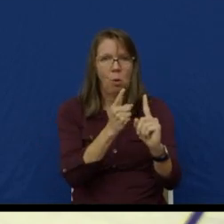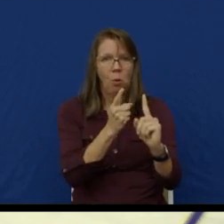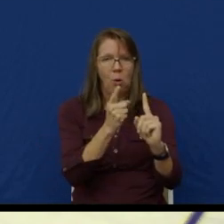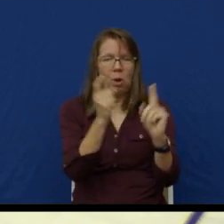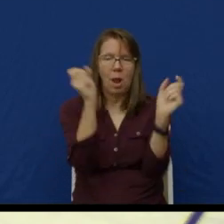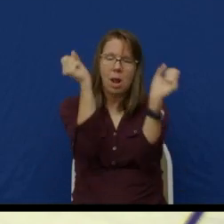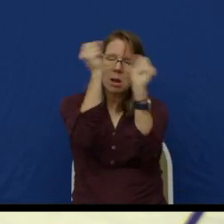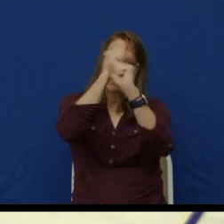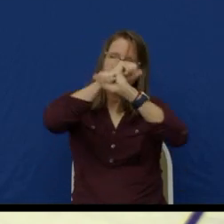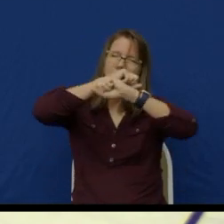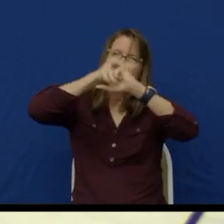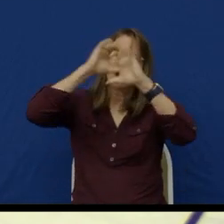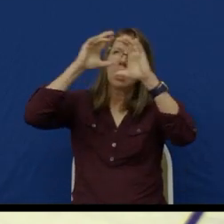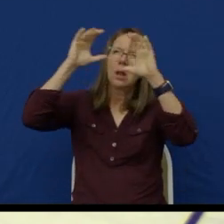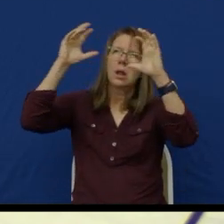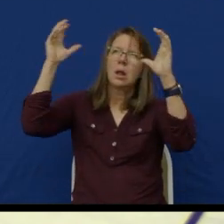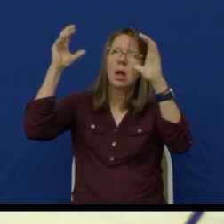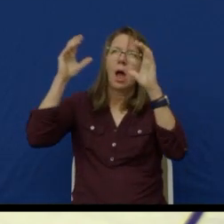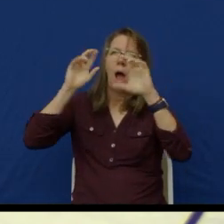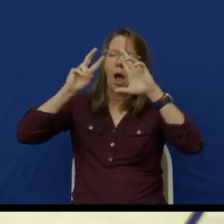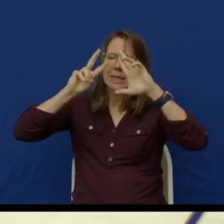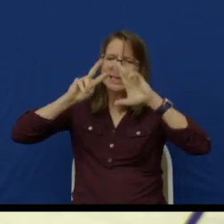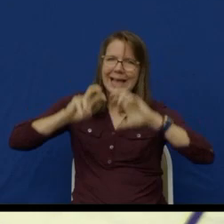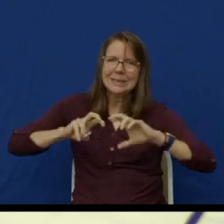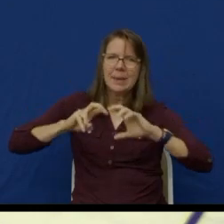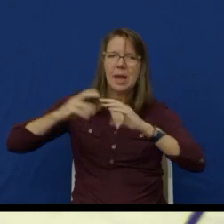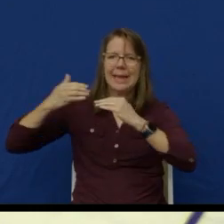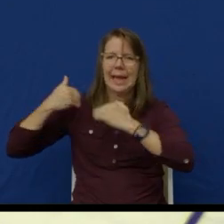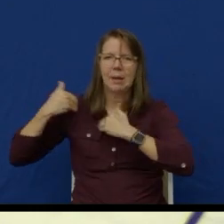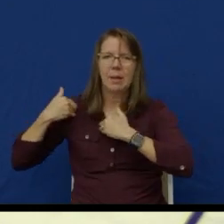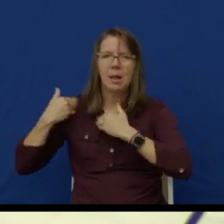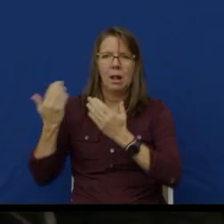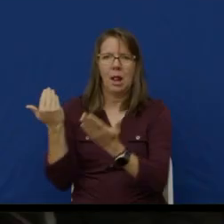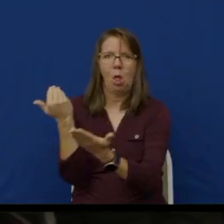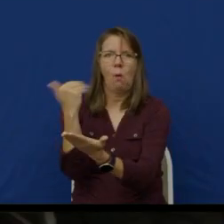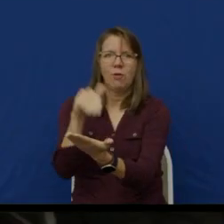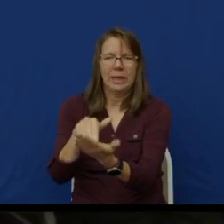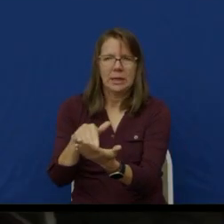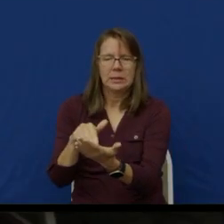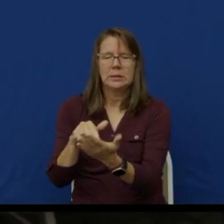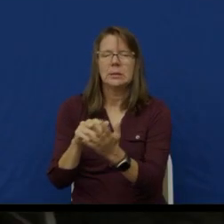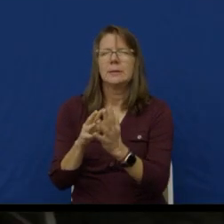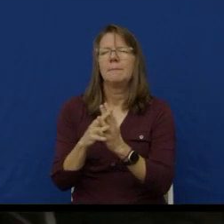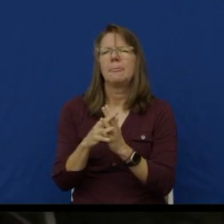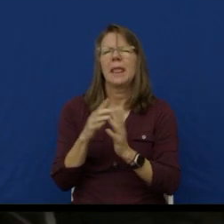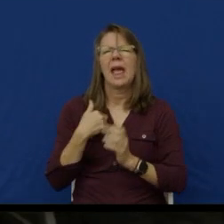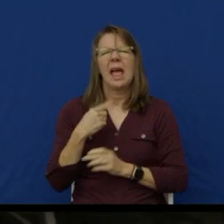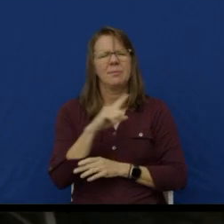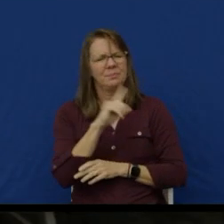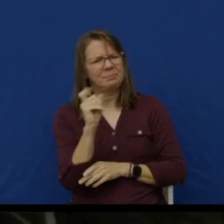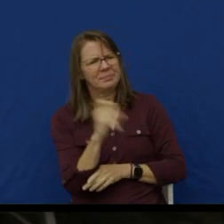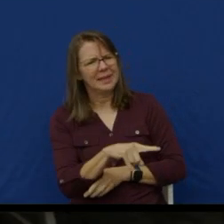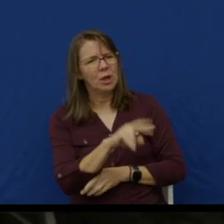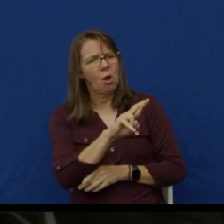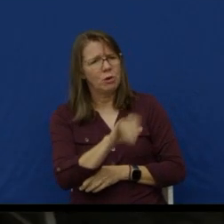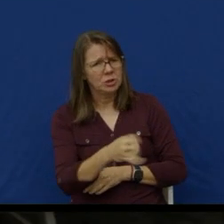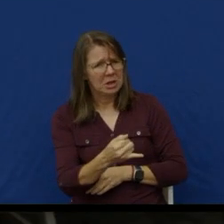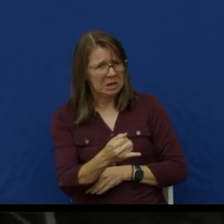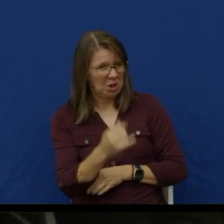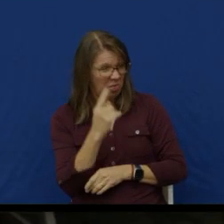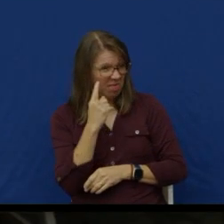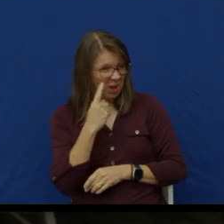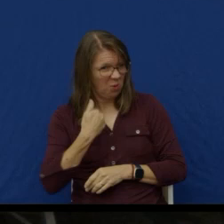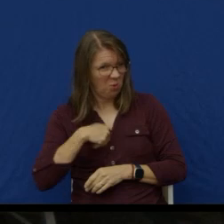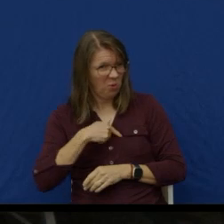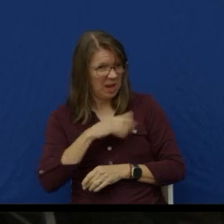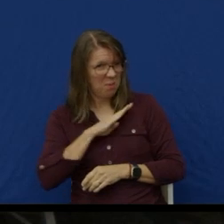and accountability system? I asked RJ yesterday, could we come and talk to some students about this? He